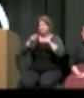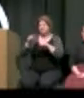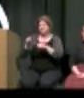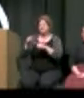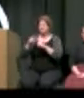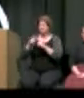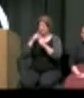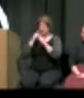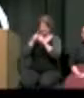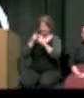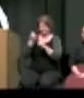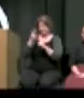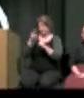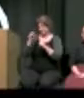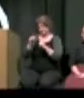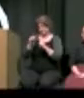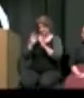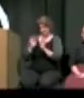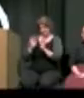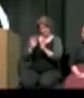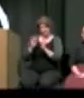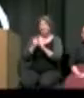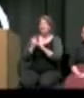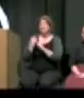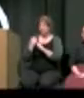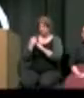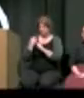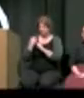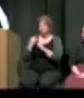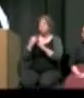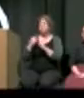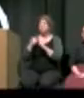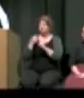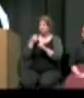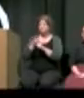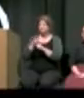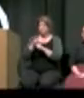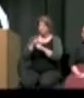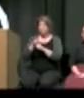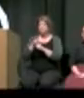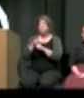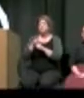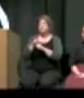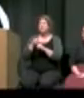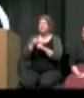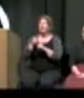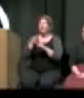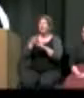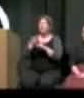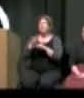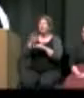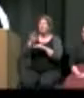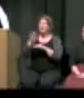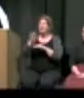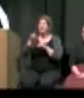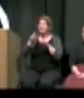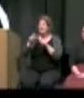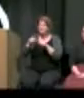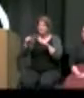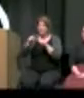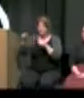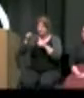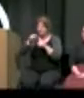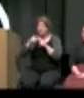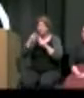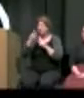we were targeting 12% last year. We were able to create these 8 test plot areas. So those range between 2 and